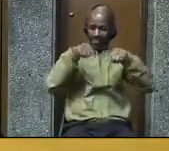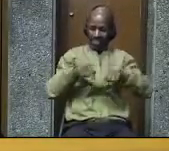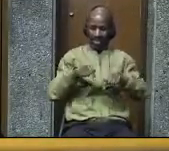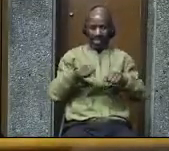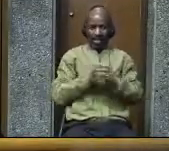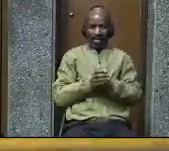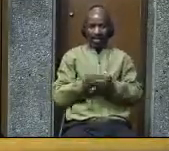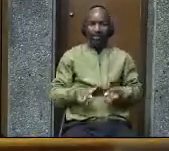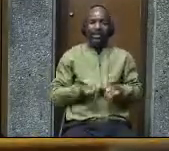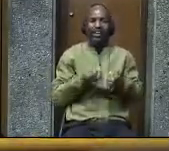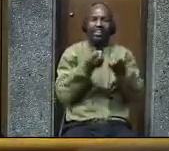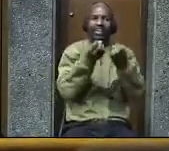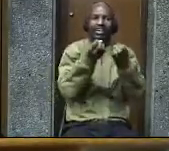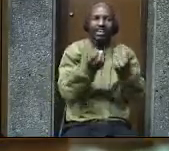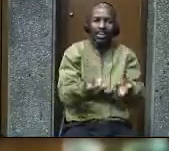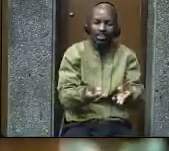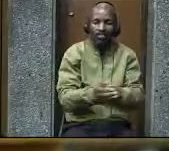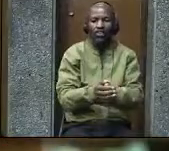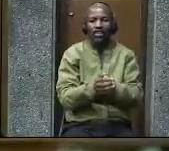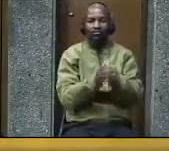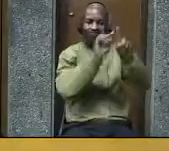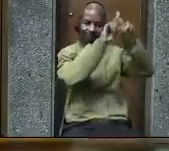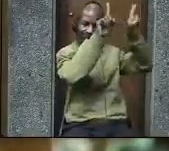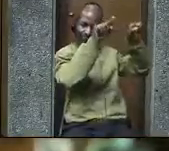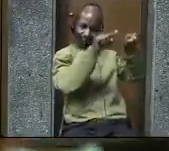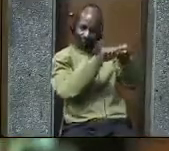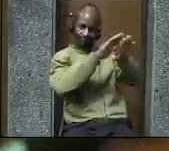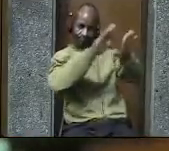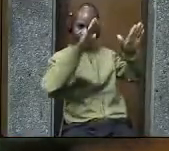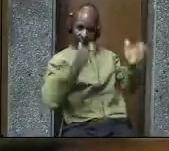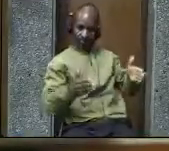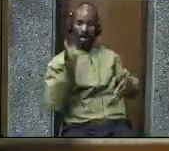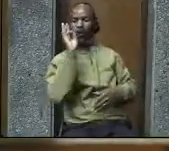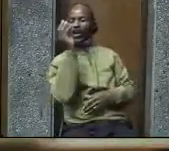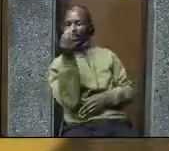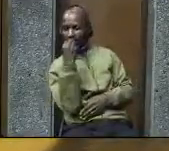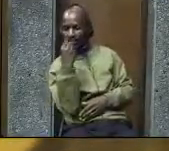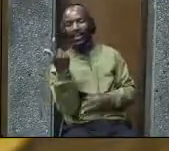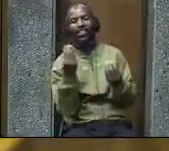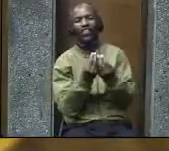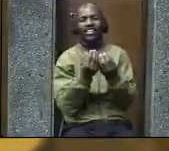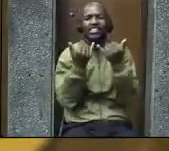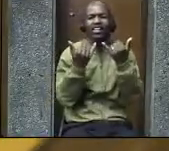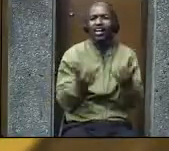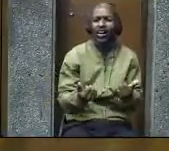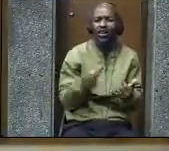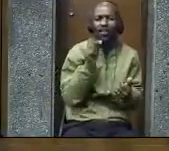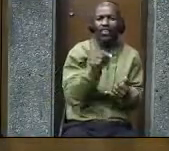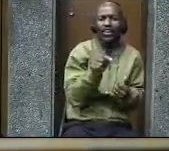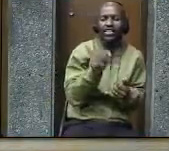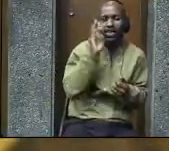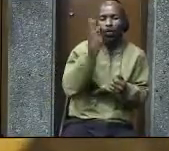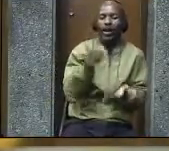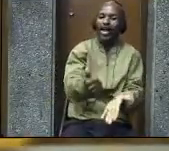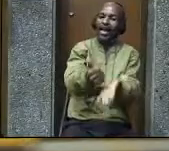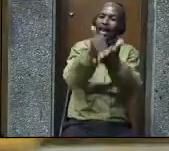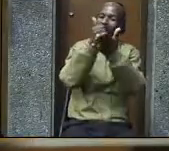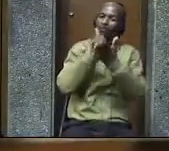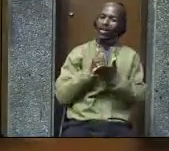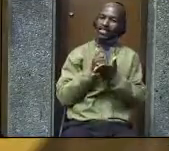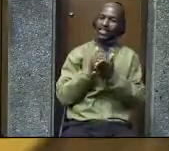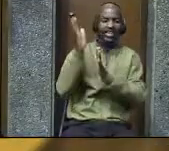here, bringing plasma's table, at least I'm gonna eat and all that, how is that going to help us